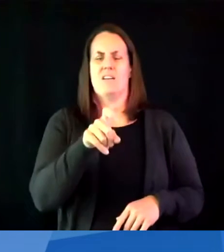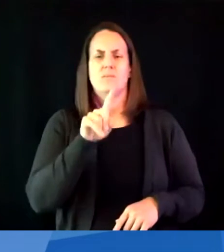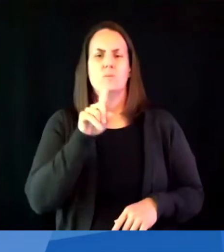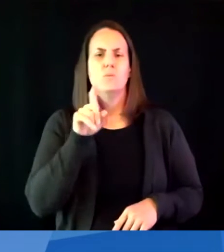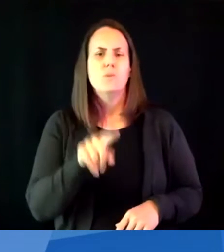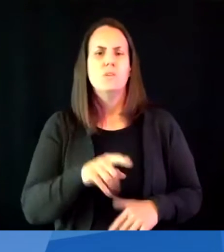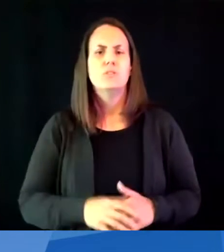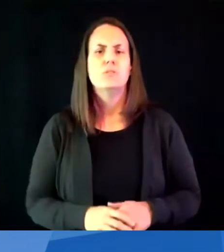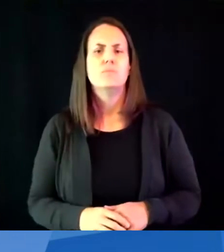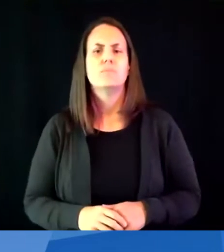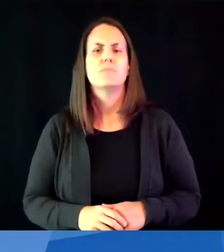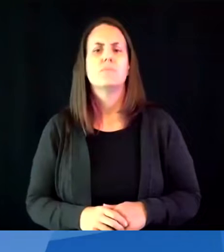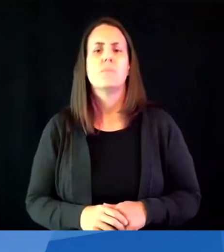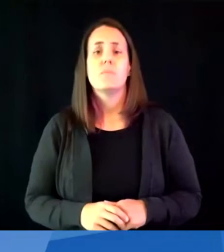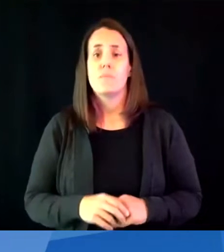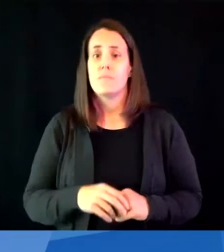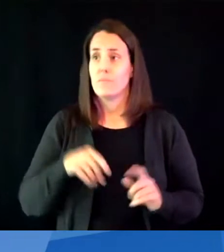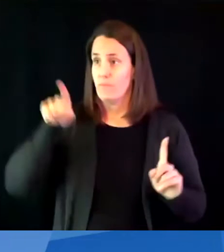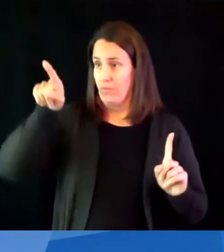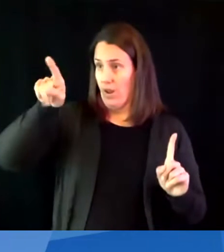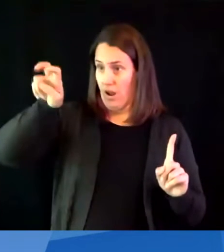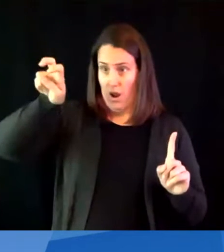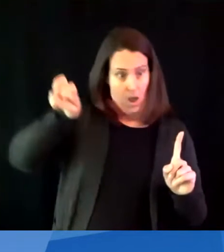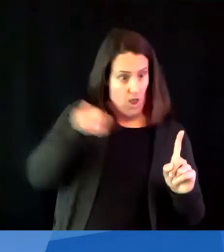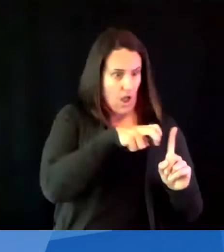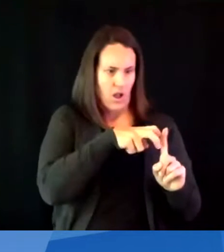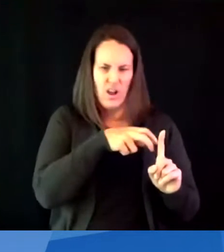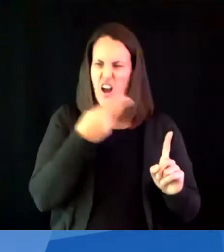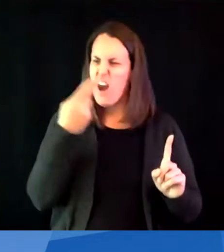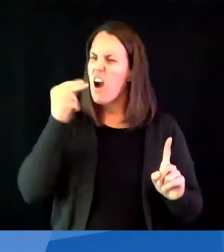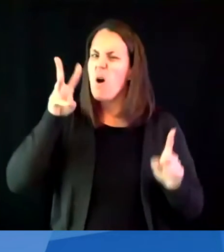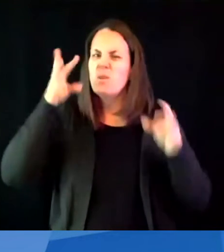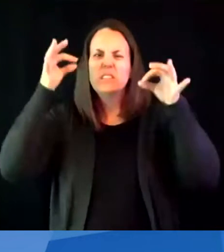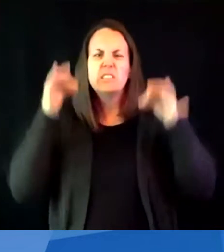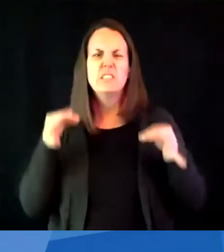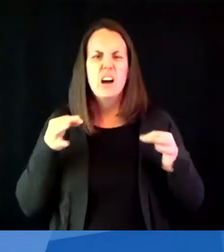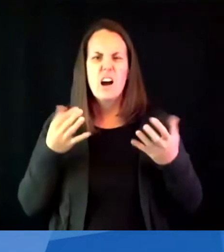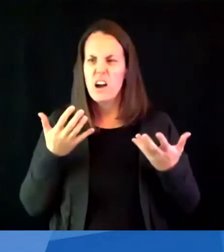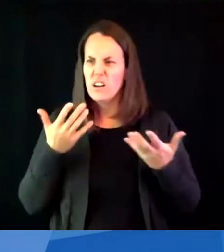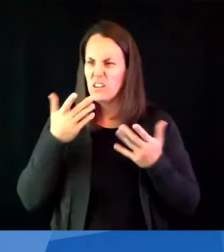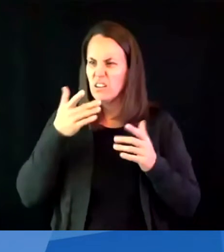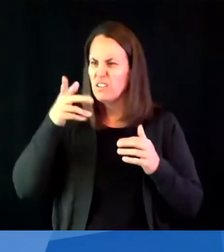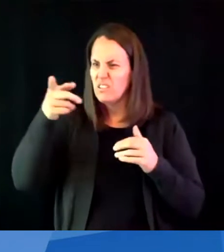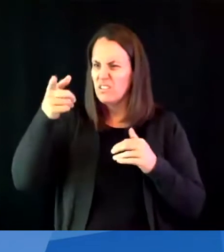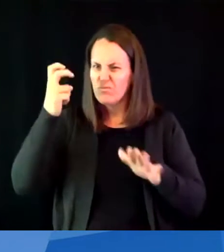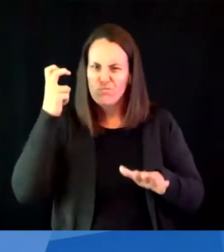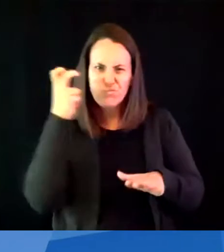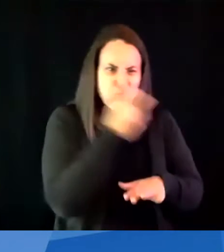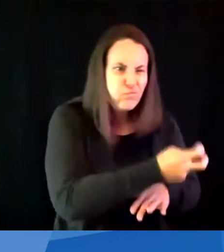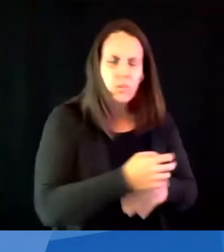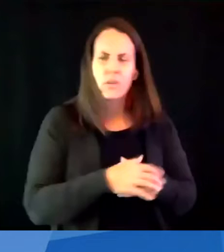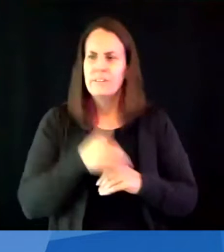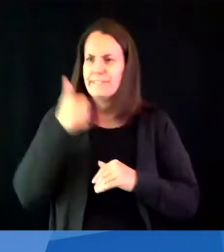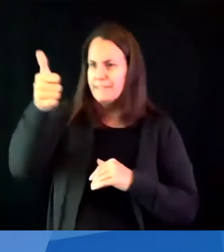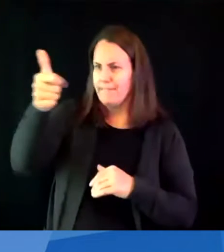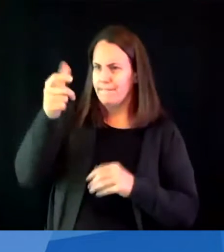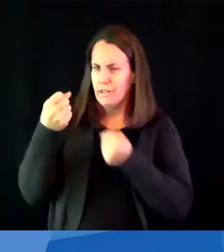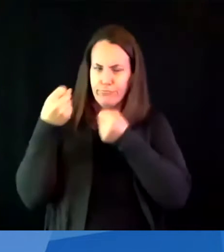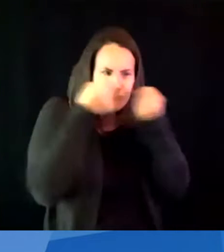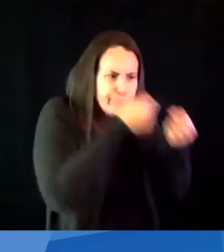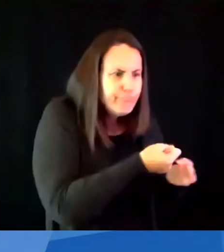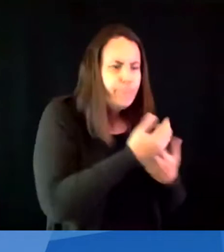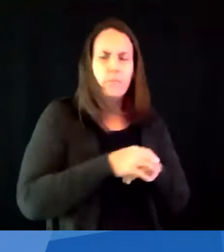transported? I'm curious as to what vehicles or methods are being used. Are there any special precautions that are being taken in